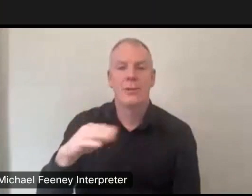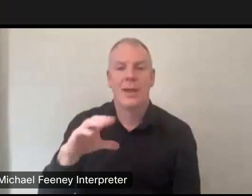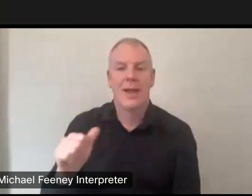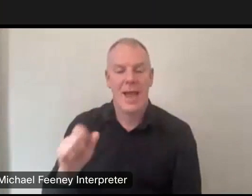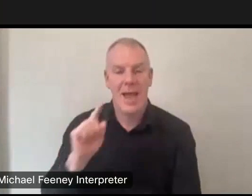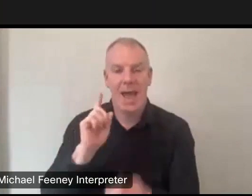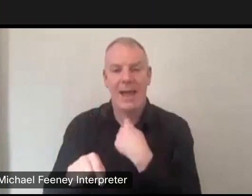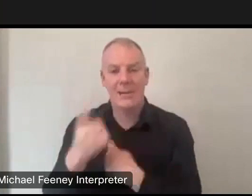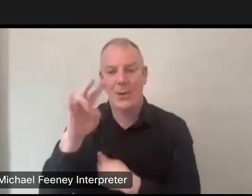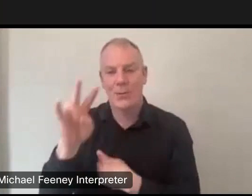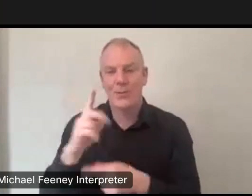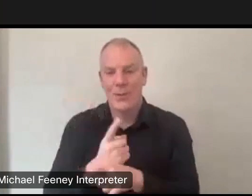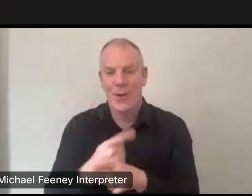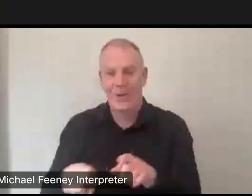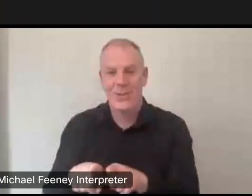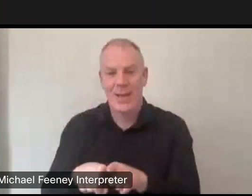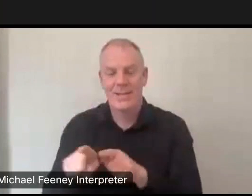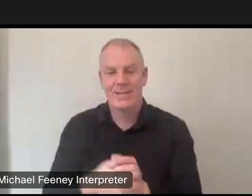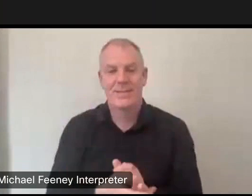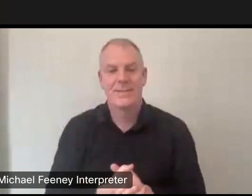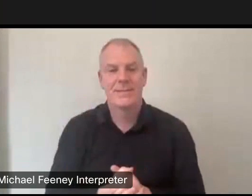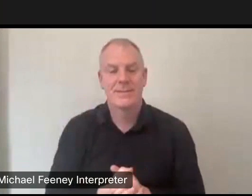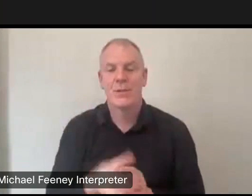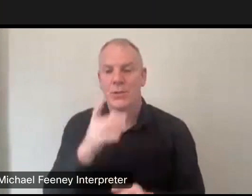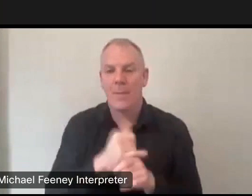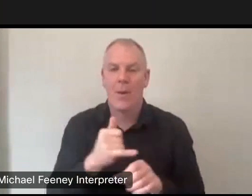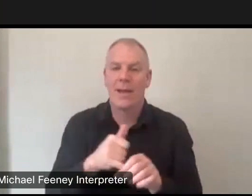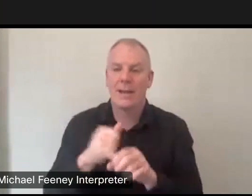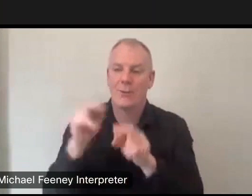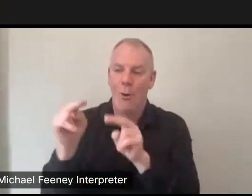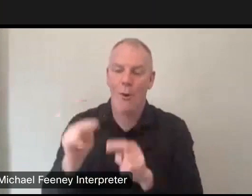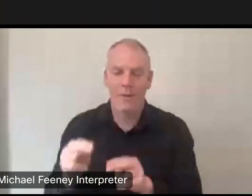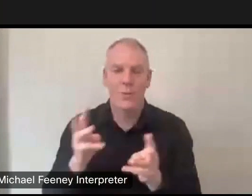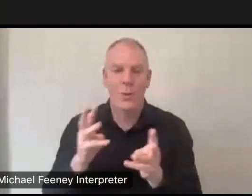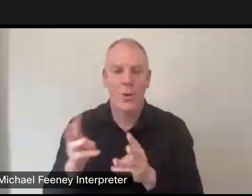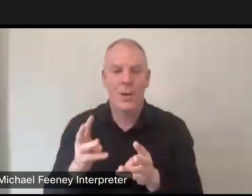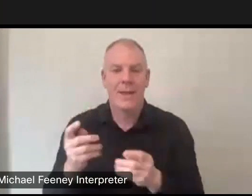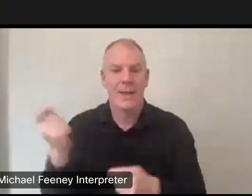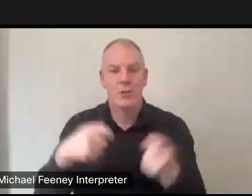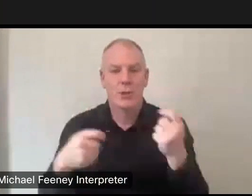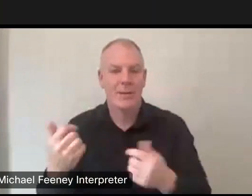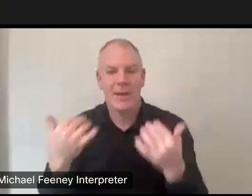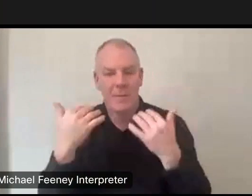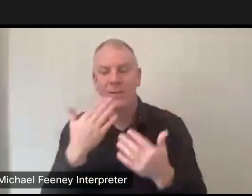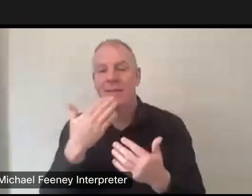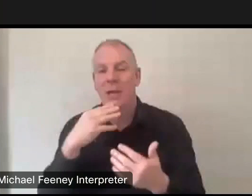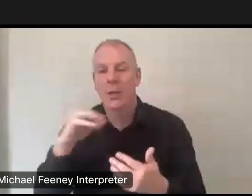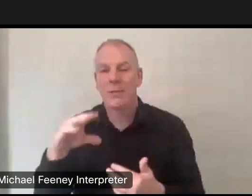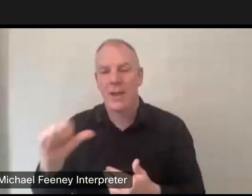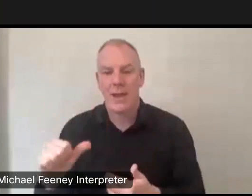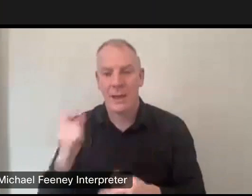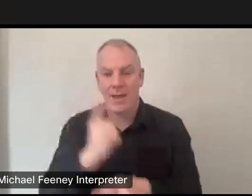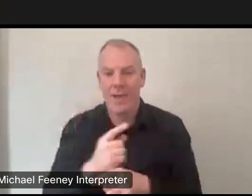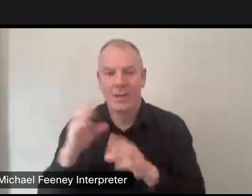questions in the chat as well, regarding the clinical audit piece and the sharing of information. So thanks, Magella, for putting that in the